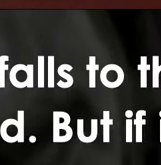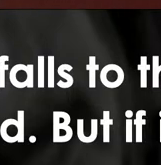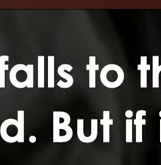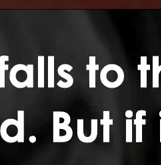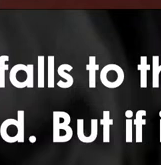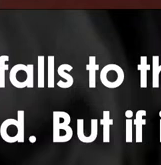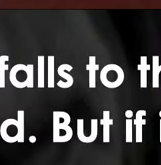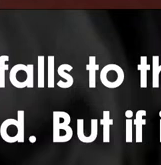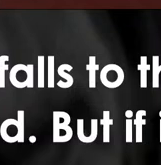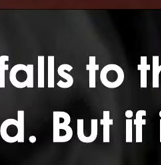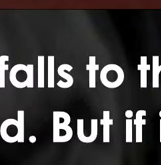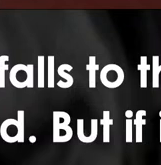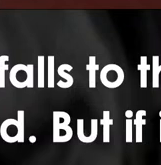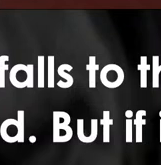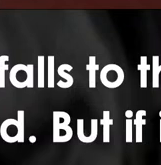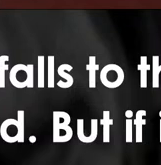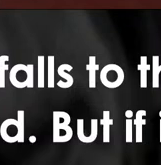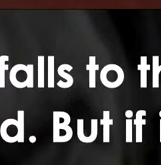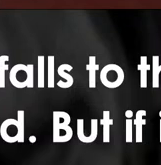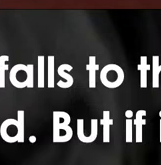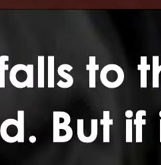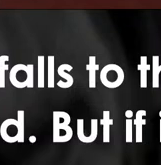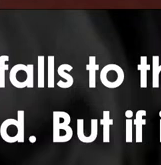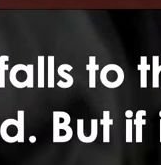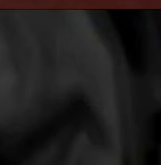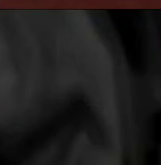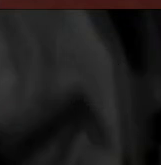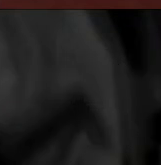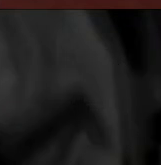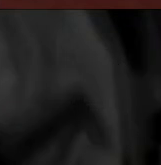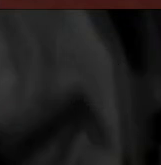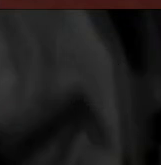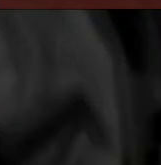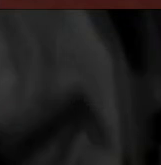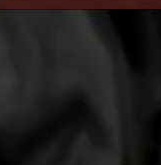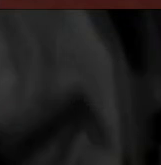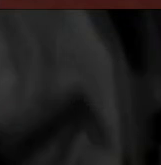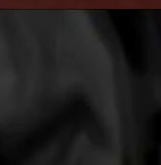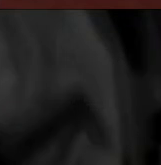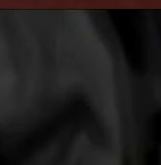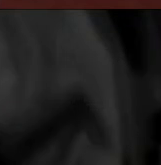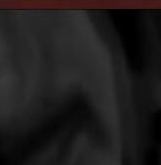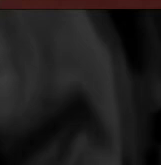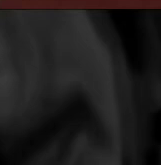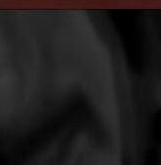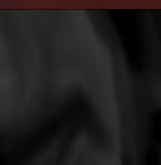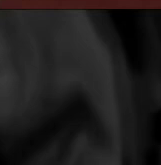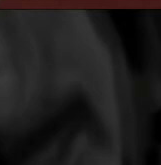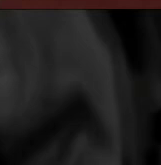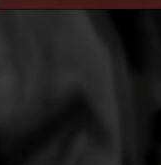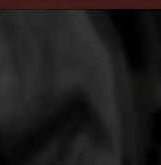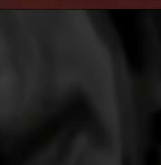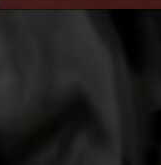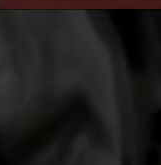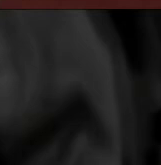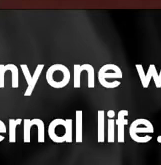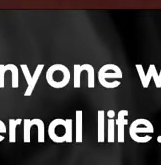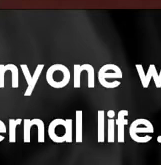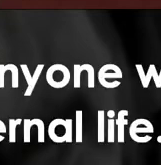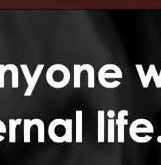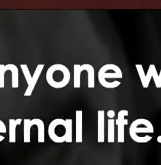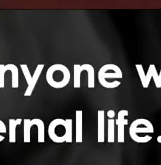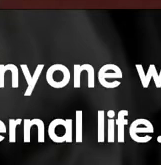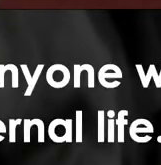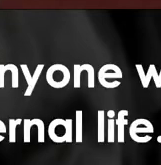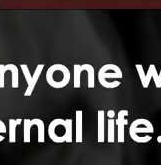and dies, it remains only a single seed. But if it dies, it produces many seeds. And the